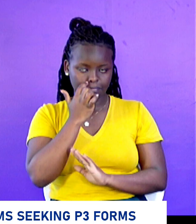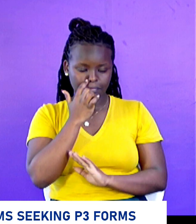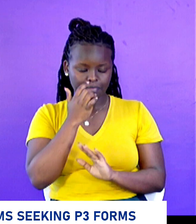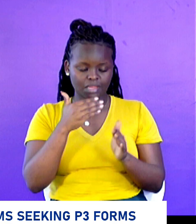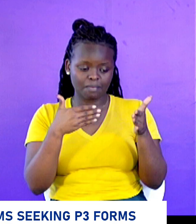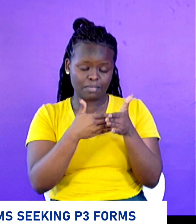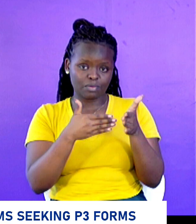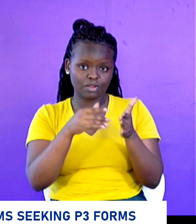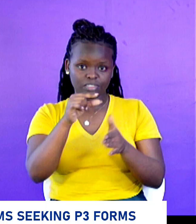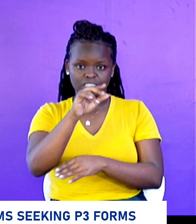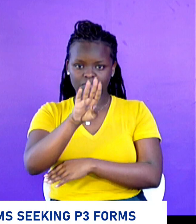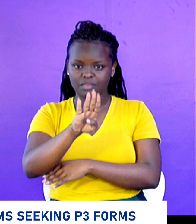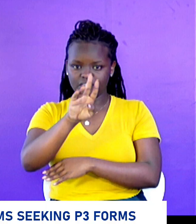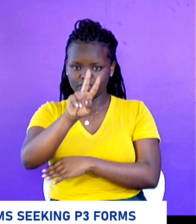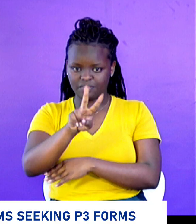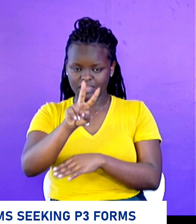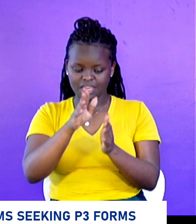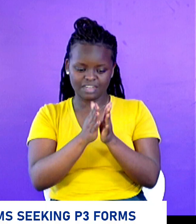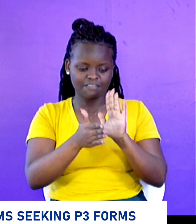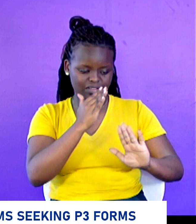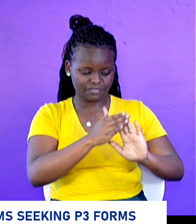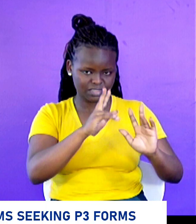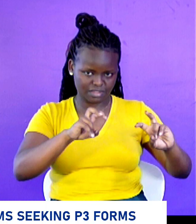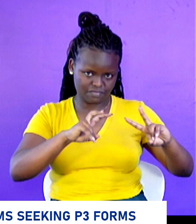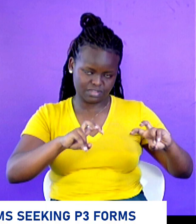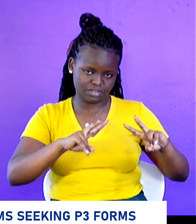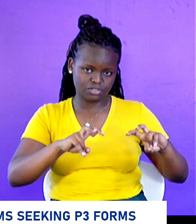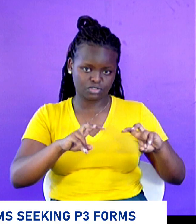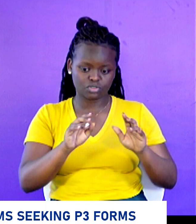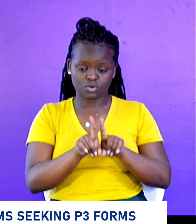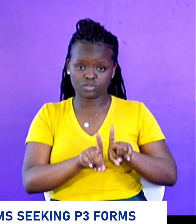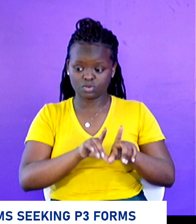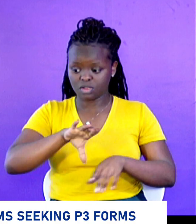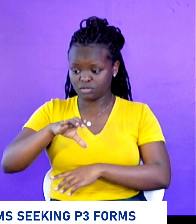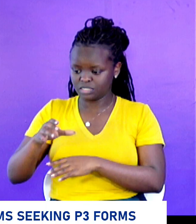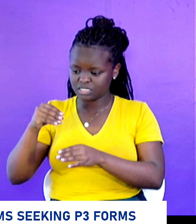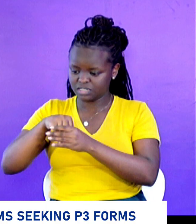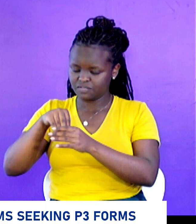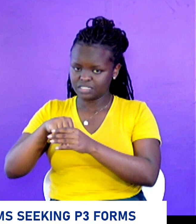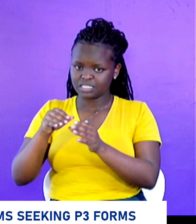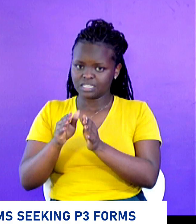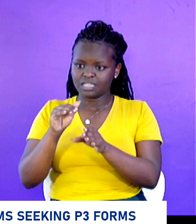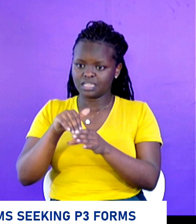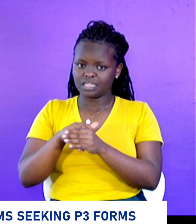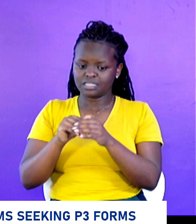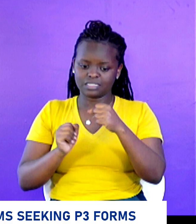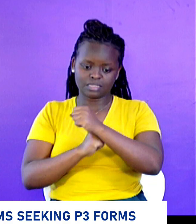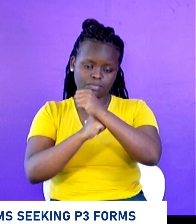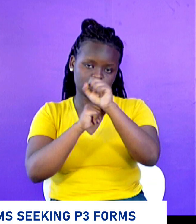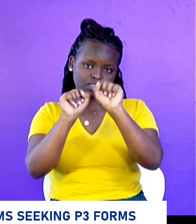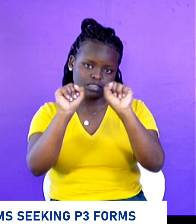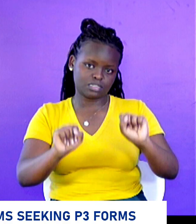fast-track investigations. He also urged counties to invest in survivor support